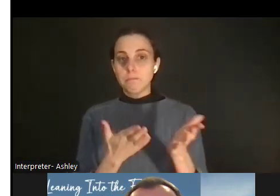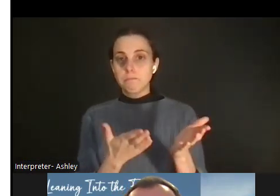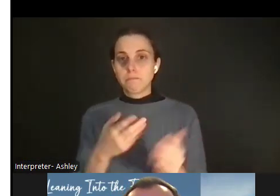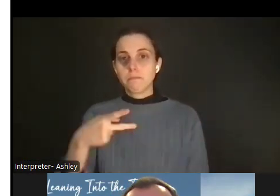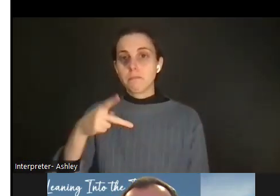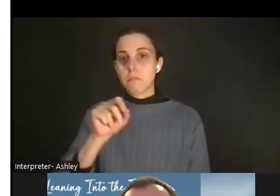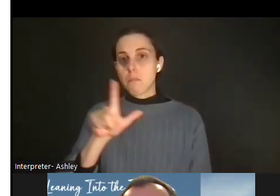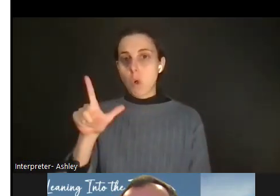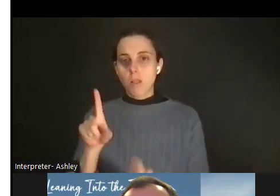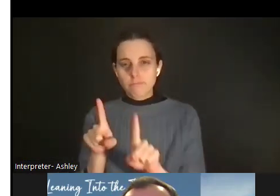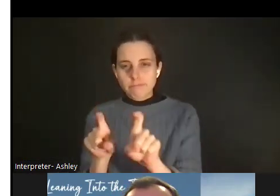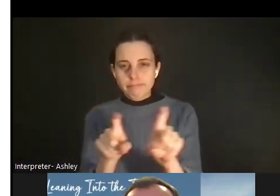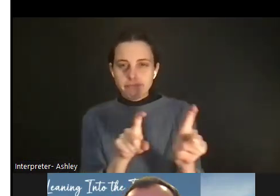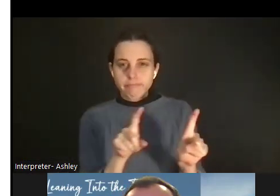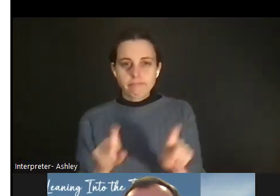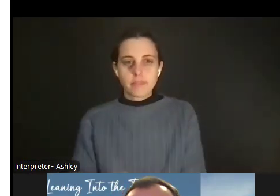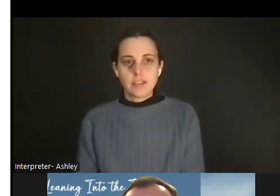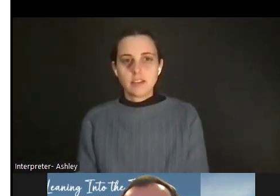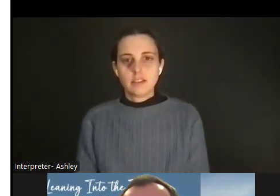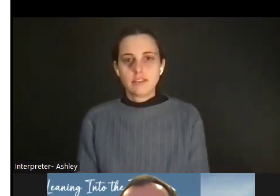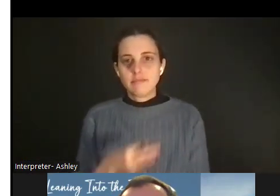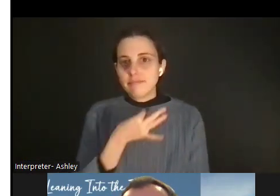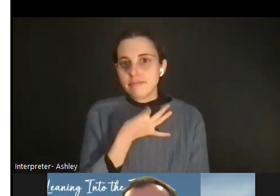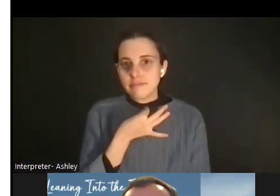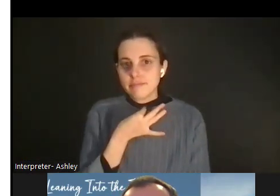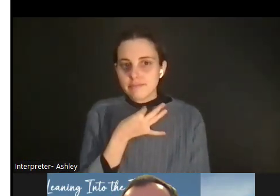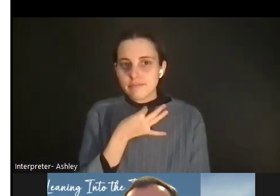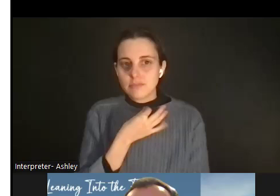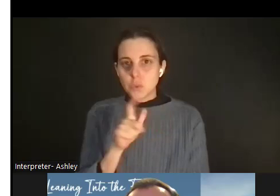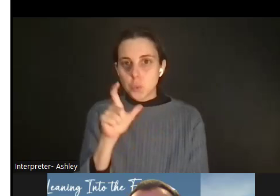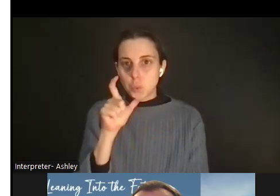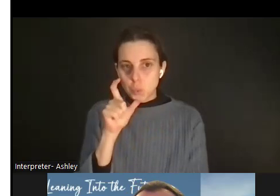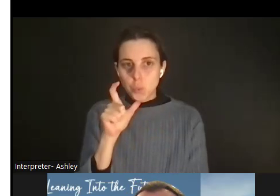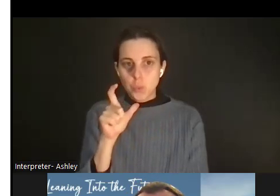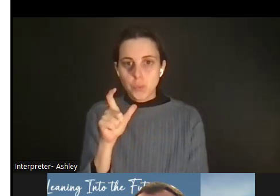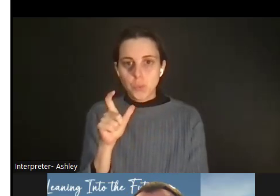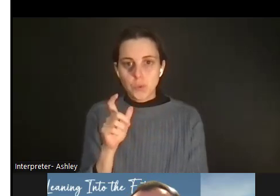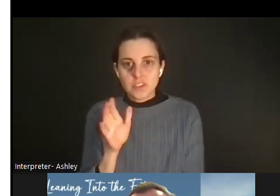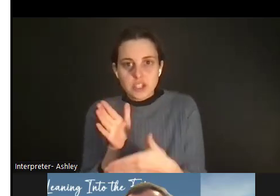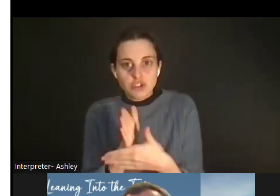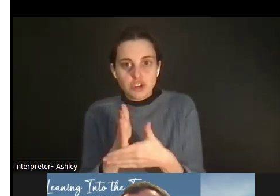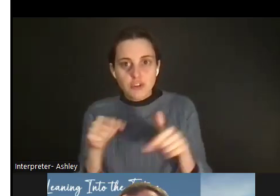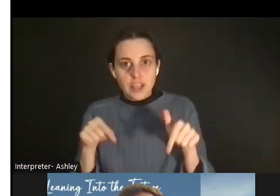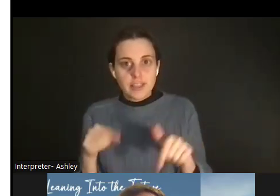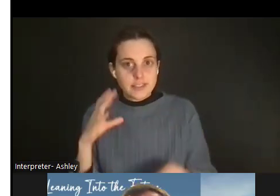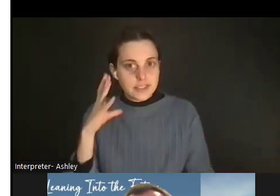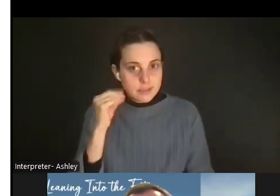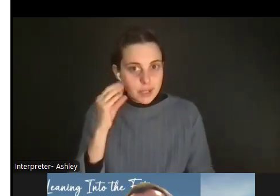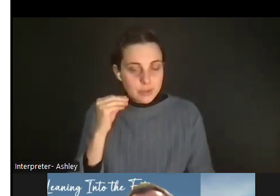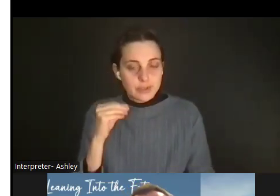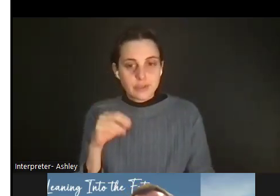poll here, and I'm really curious to see who is sharing the same experience of having implemented Lean, going